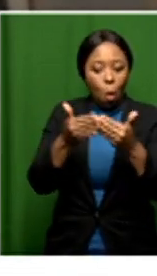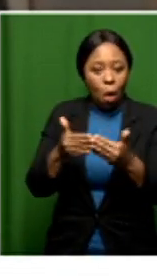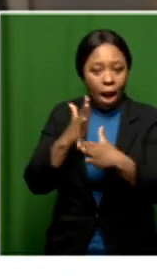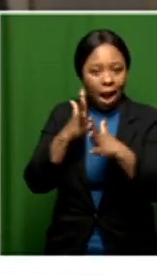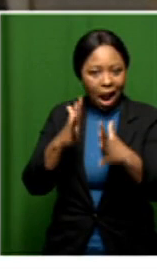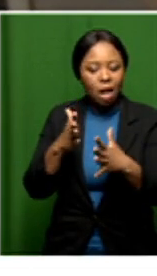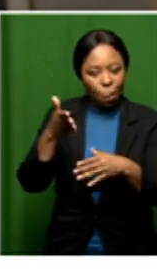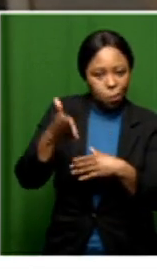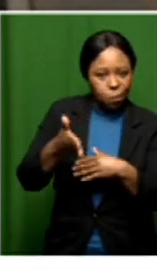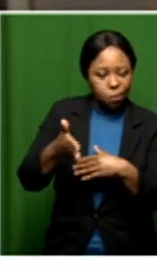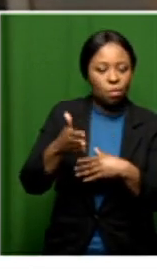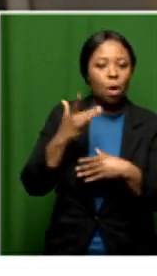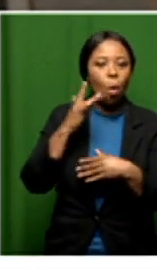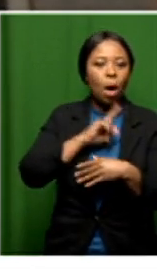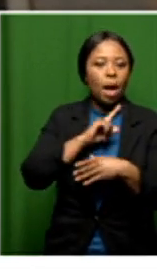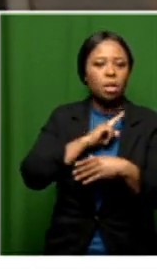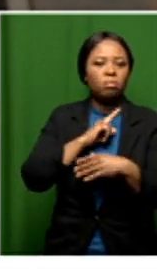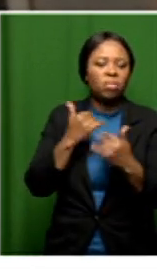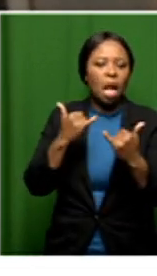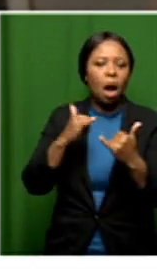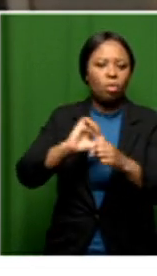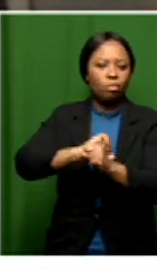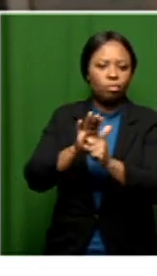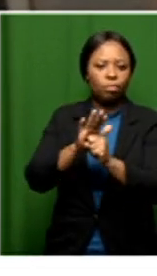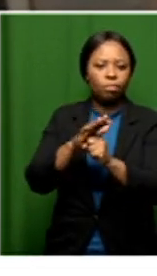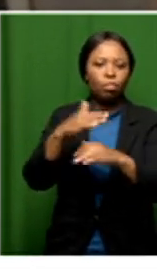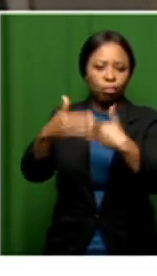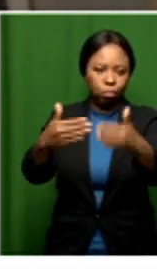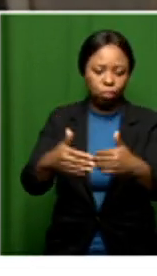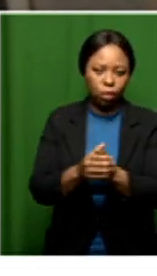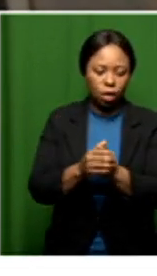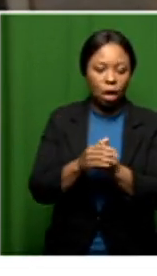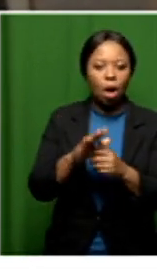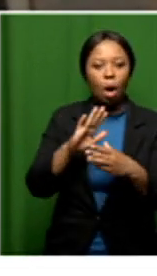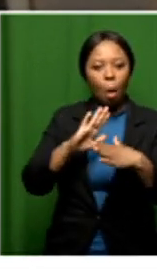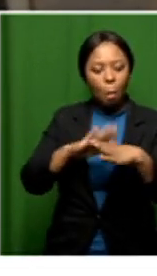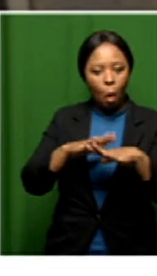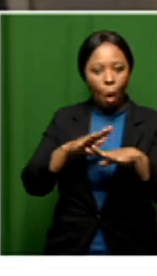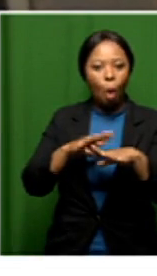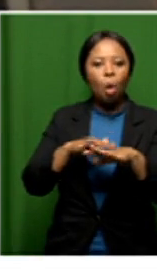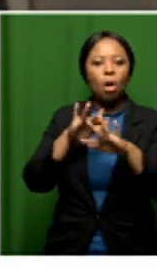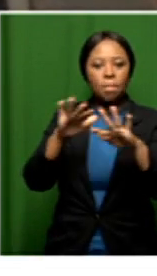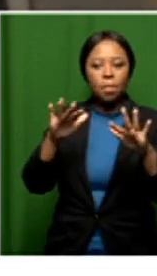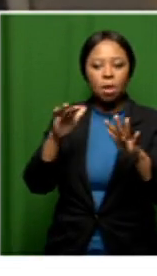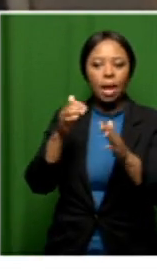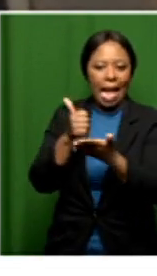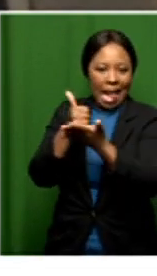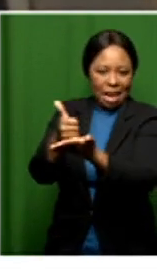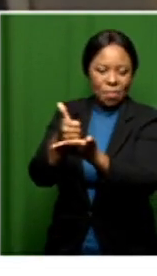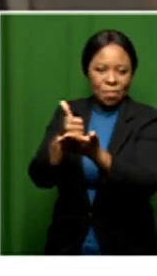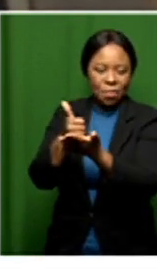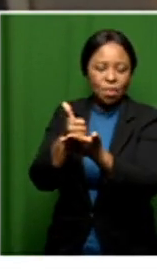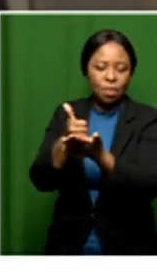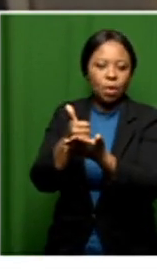the pandemic progresses. And then secondly, to provide humanitarian relief, which has been, in